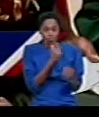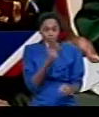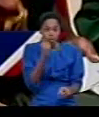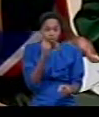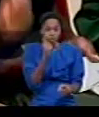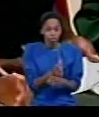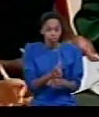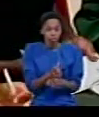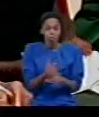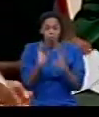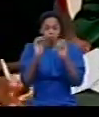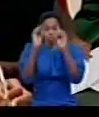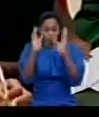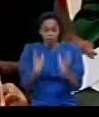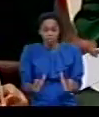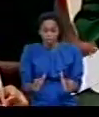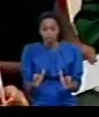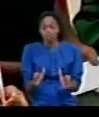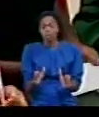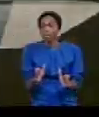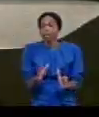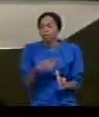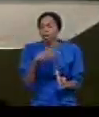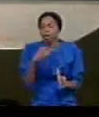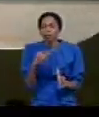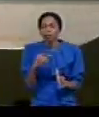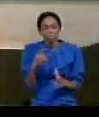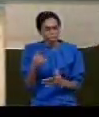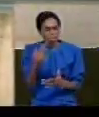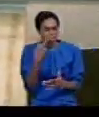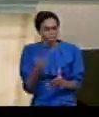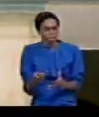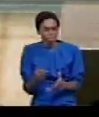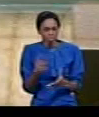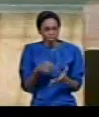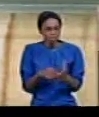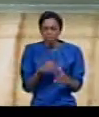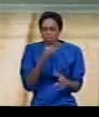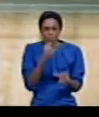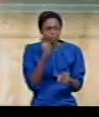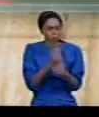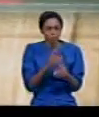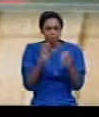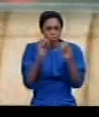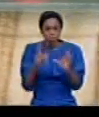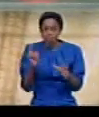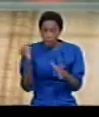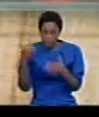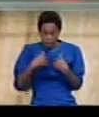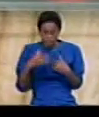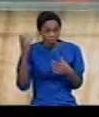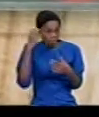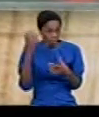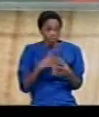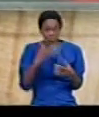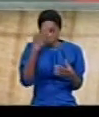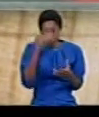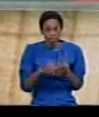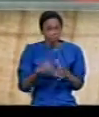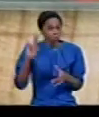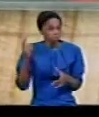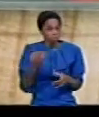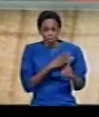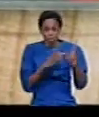lasciviousness. The incorrigible teachers, they have heard, they have known that Christ and Christ